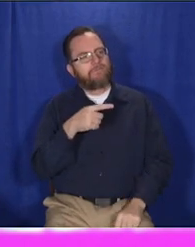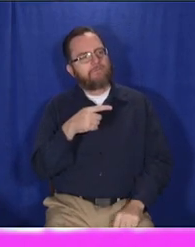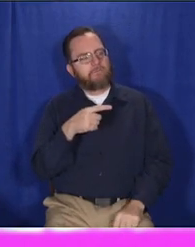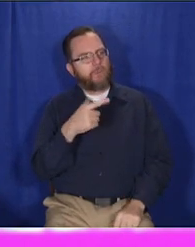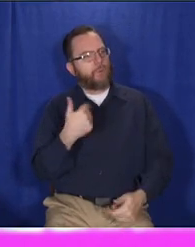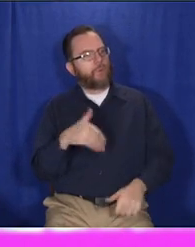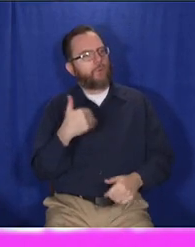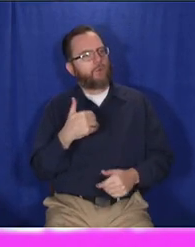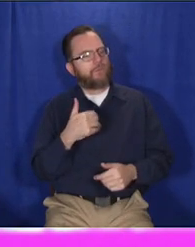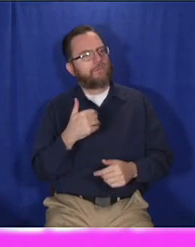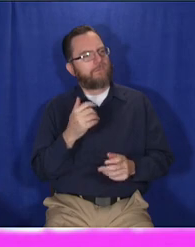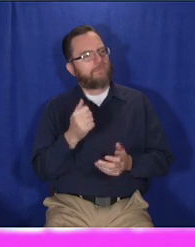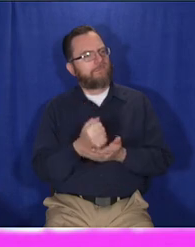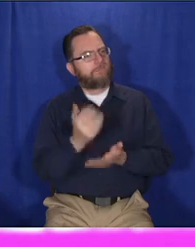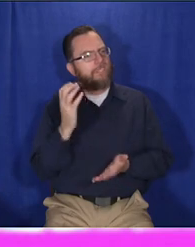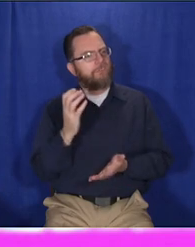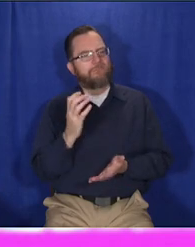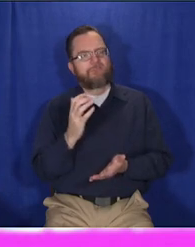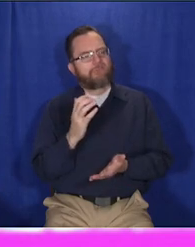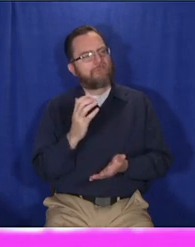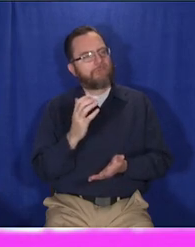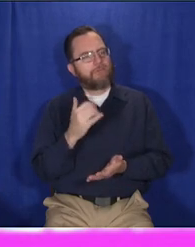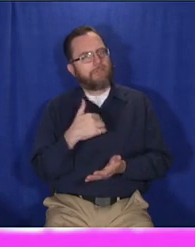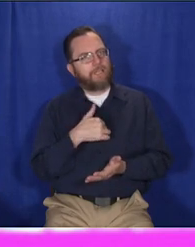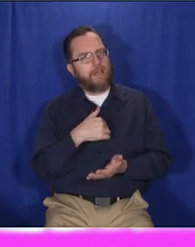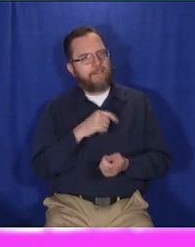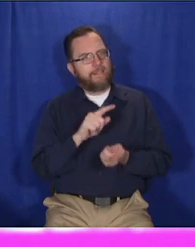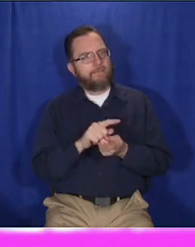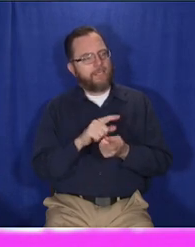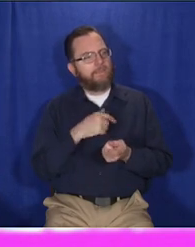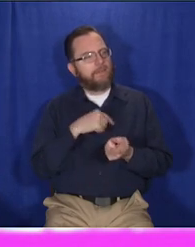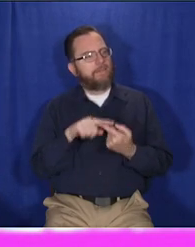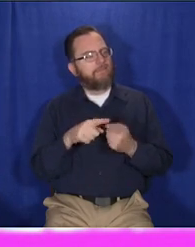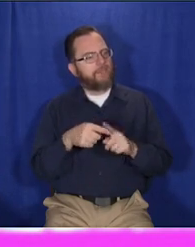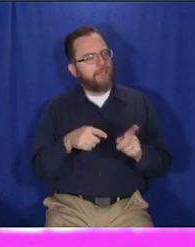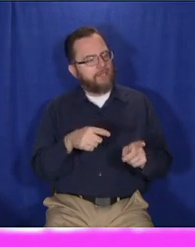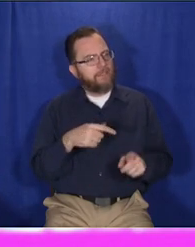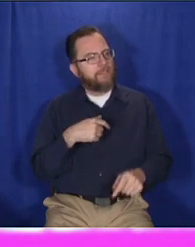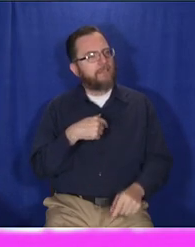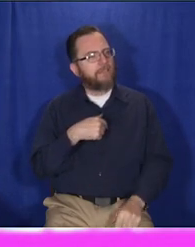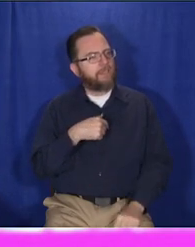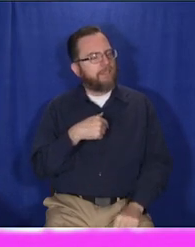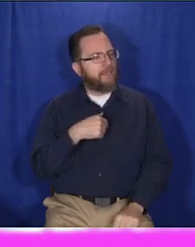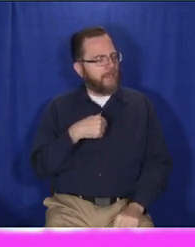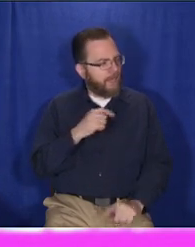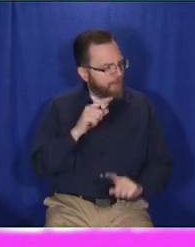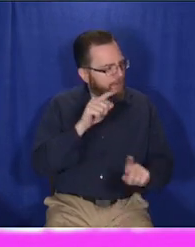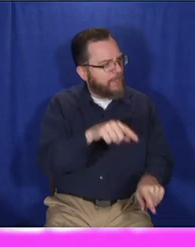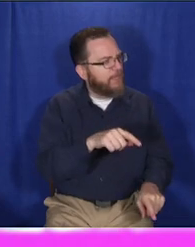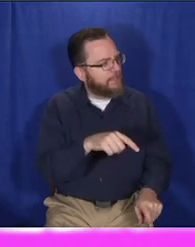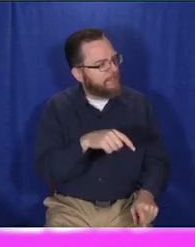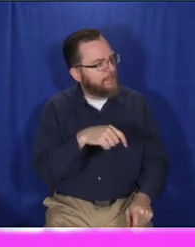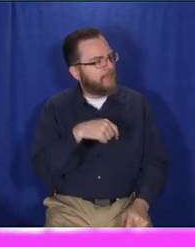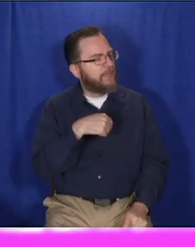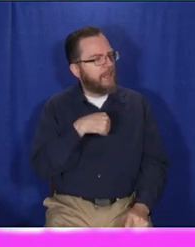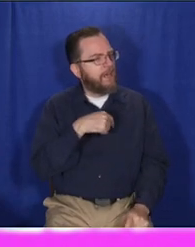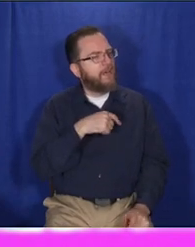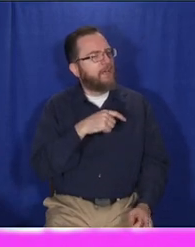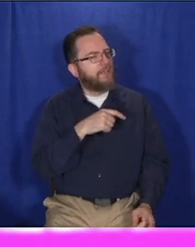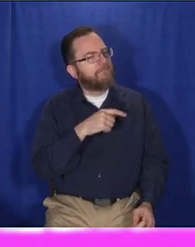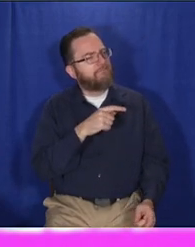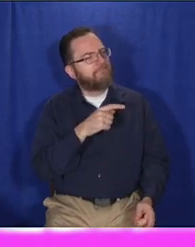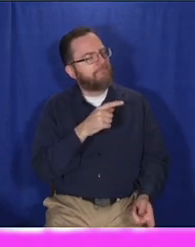wealthy. Let me give example. Here's the thing. When we were at dinner, we were talking, having a conversation, and I realized, wealthy